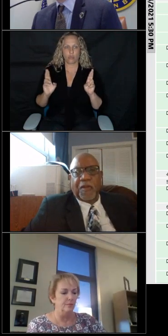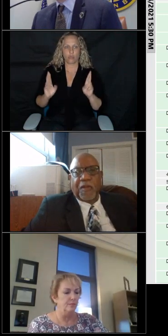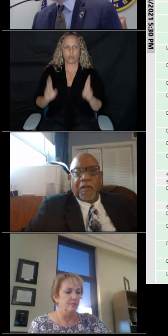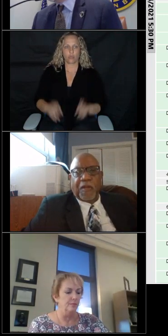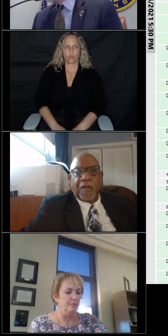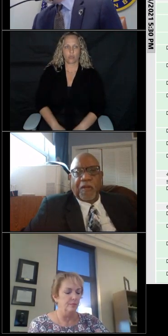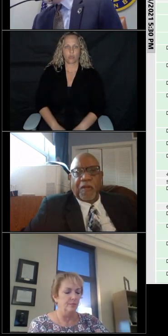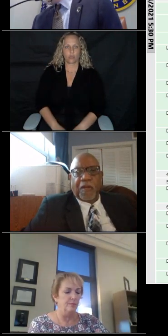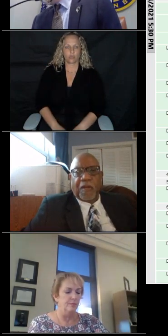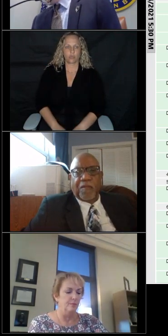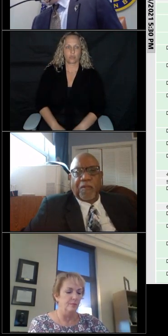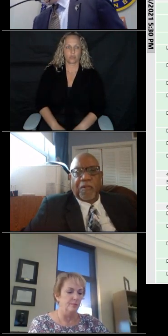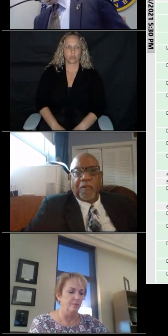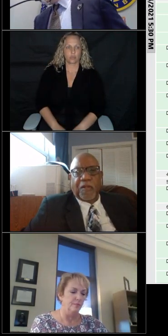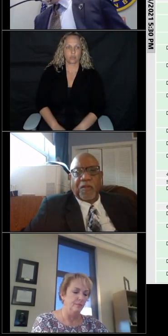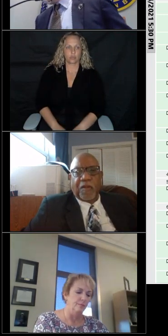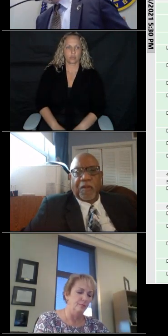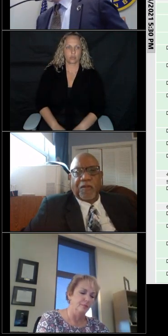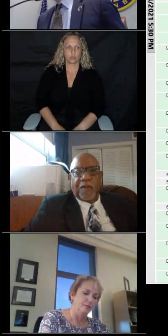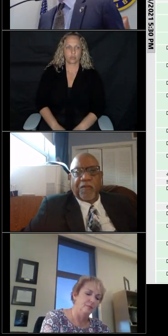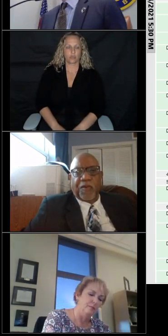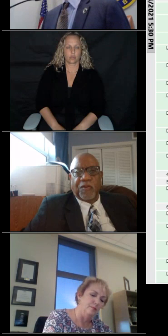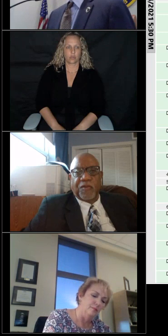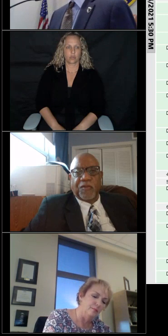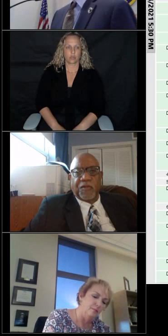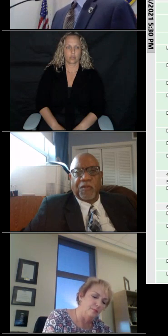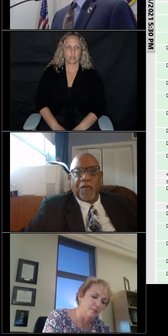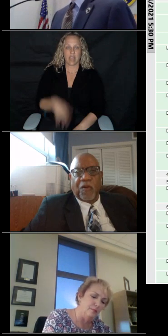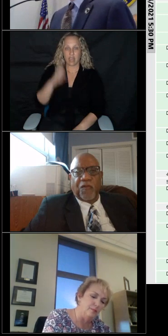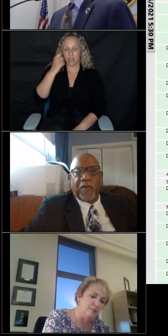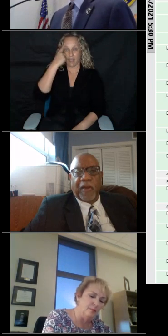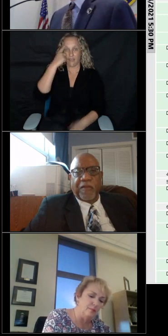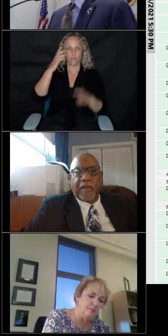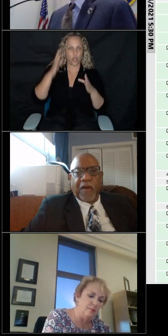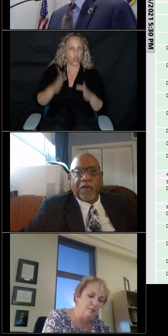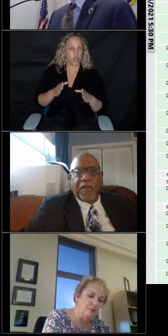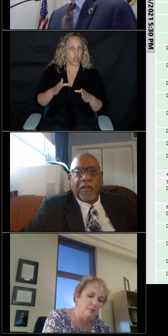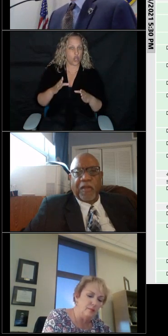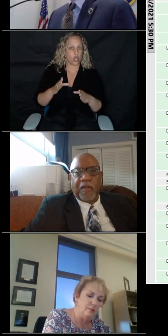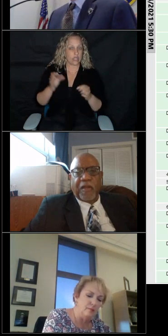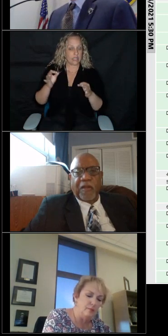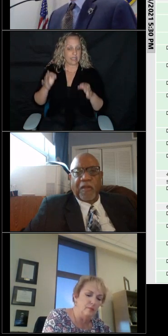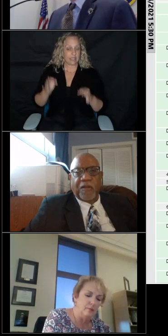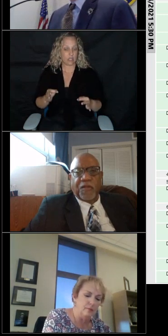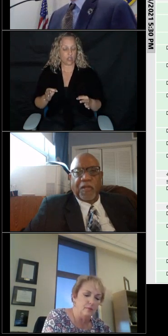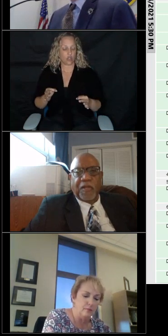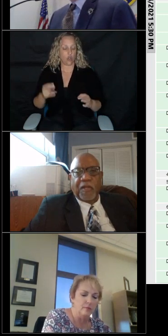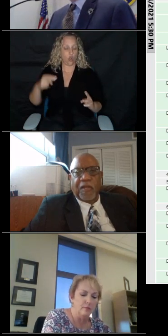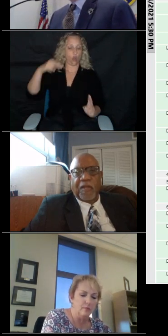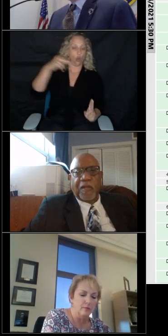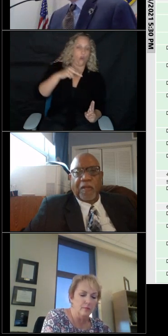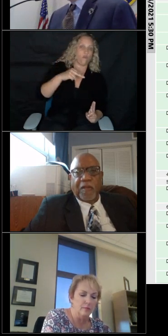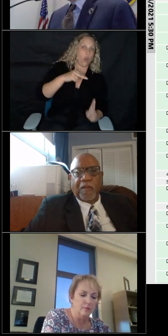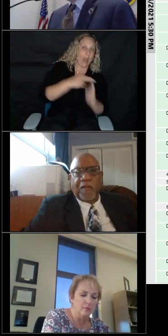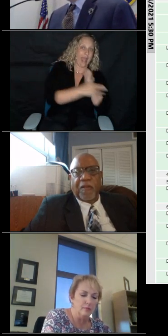Jim, does the governor's decision override the county and the